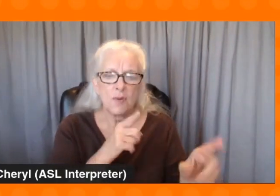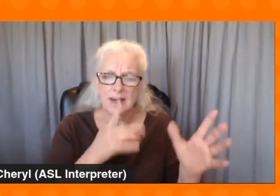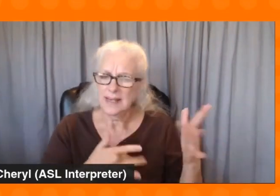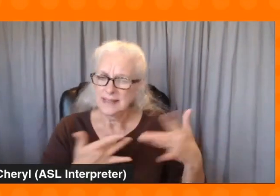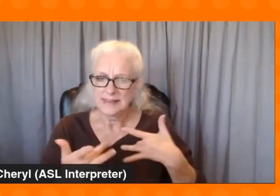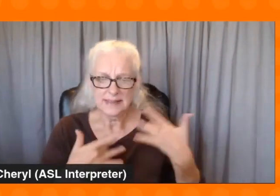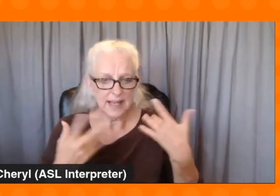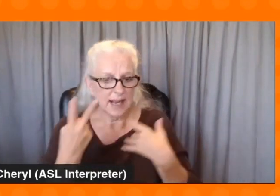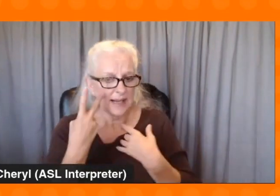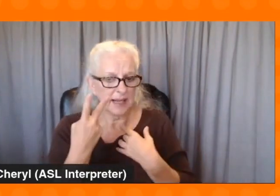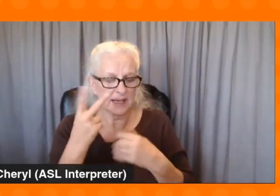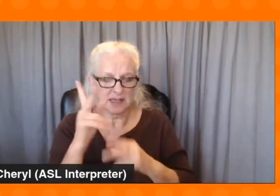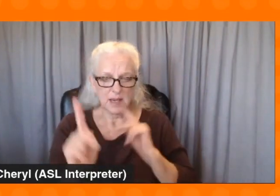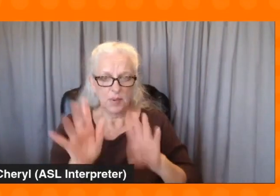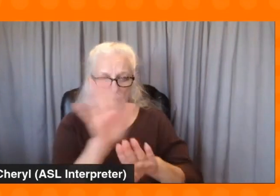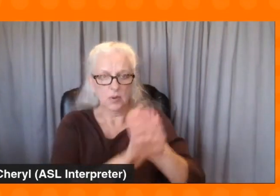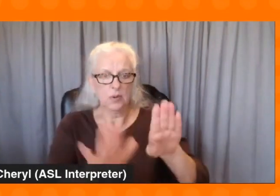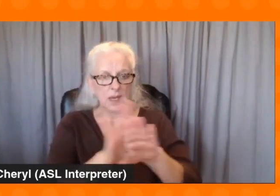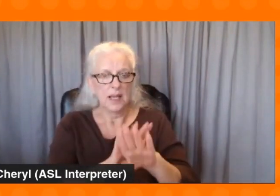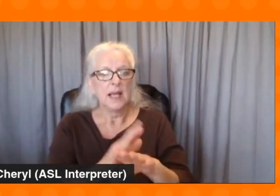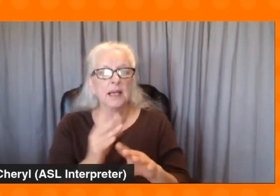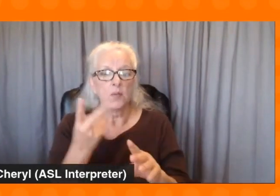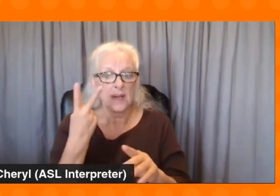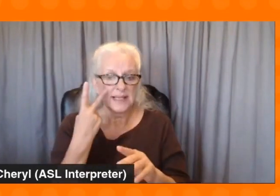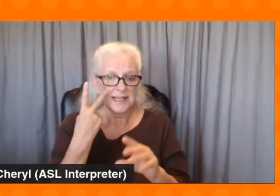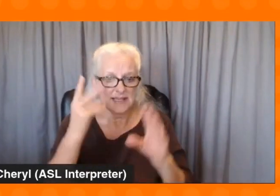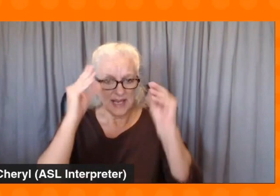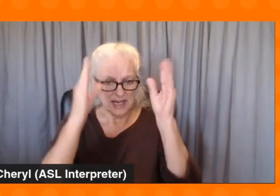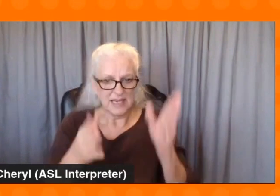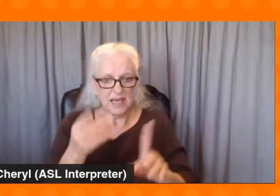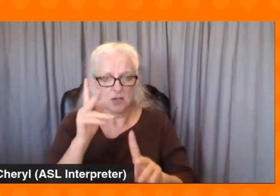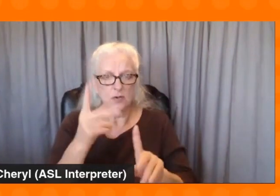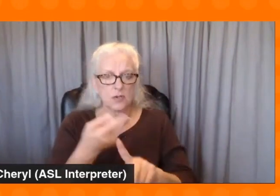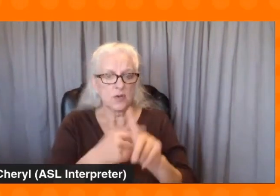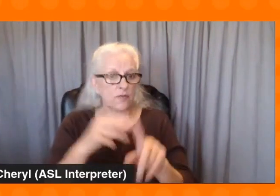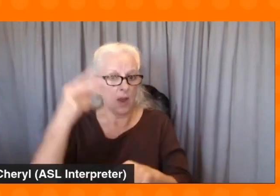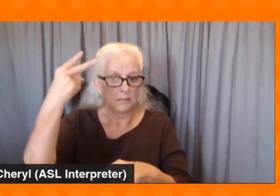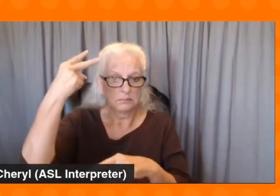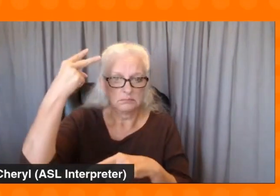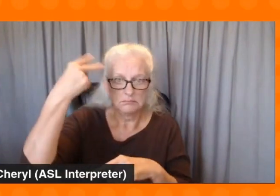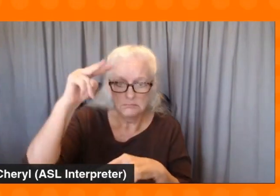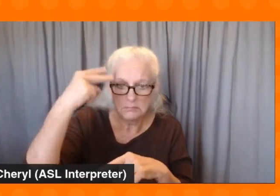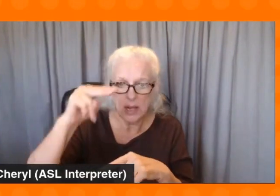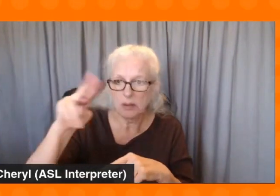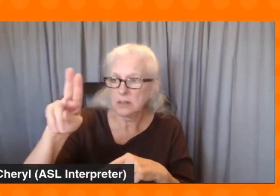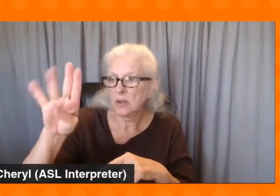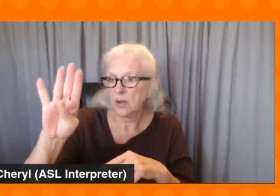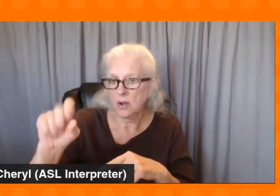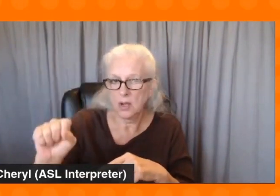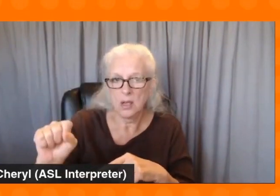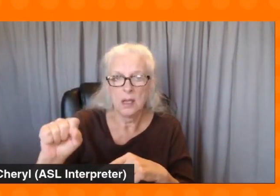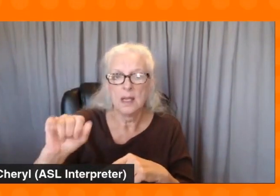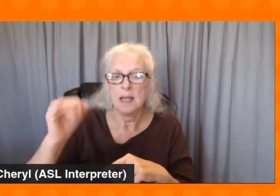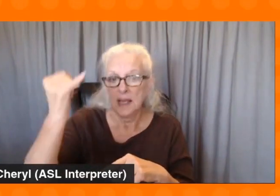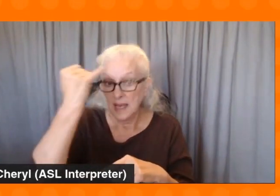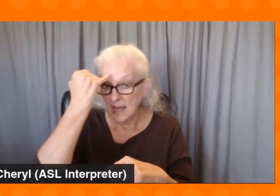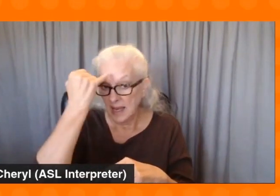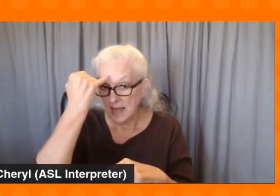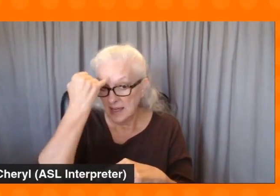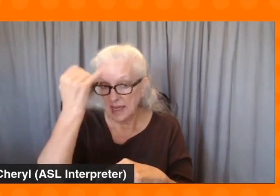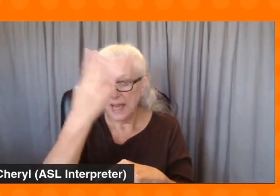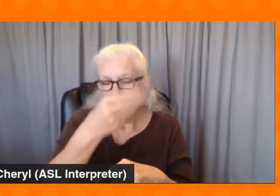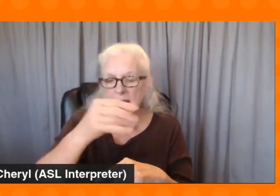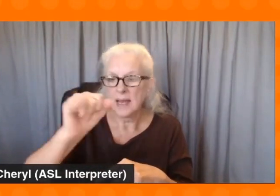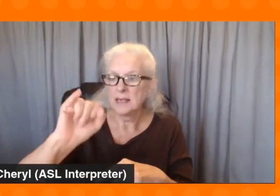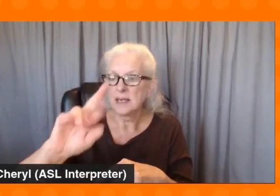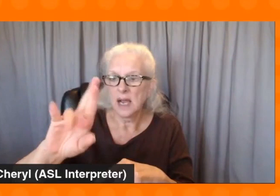see educators from so many different countries like Mexico, Brazil, the US, India, and Iraq,